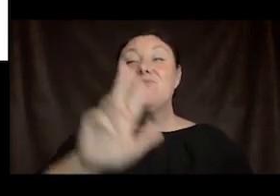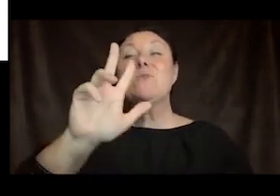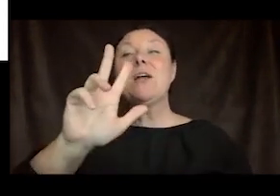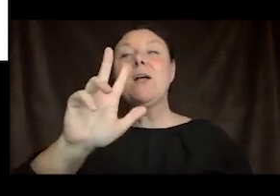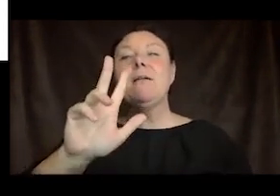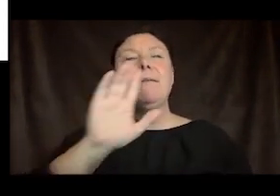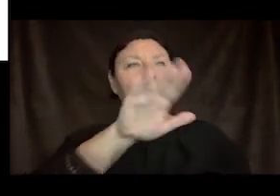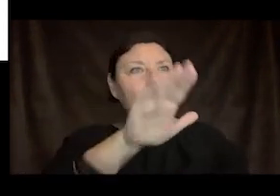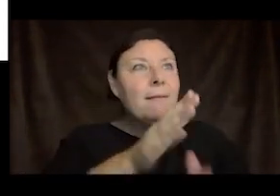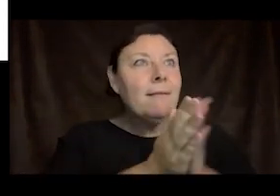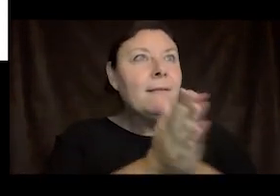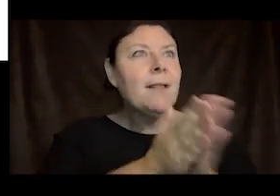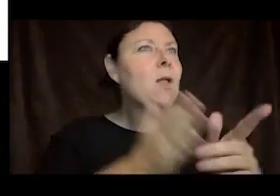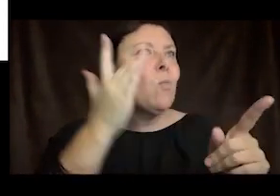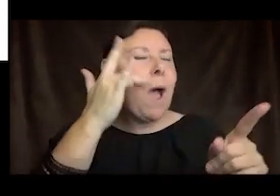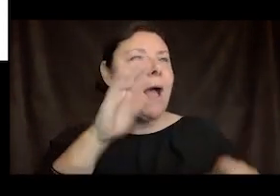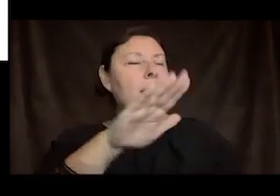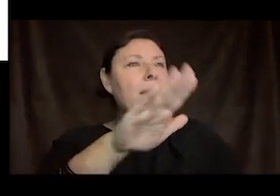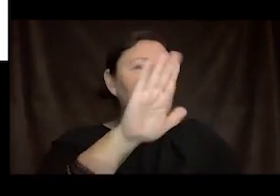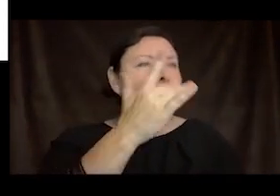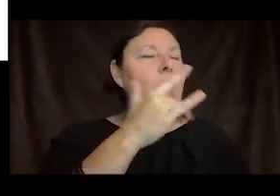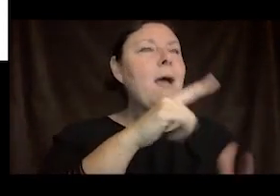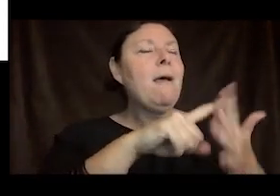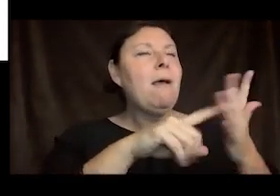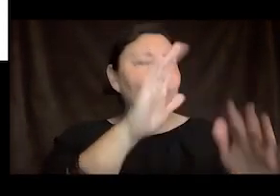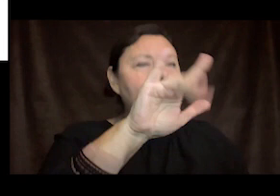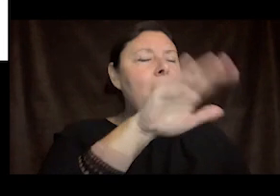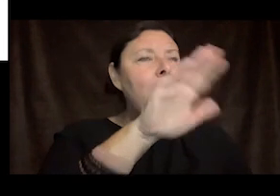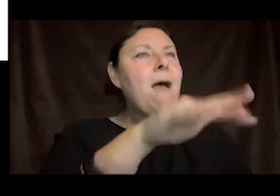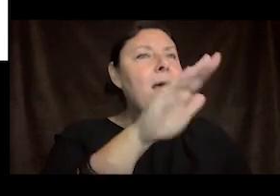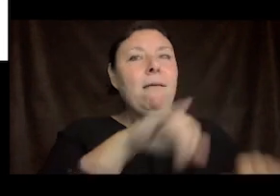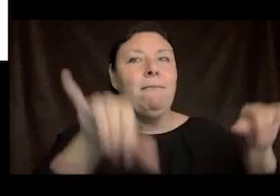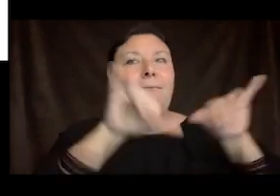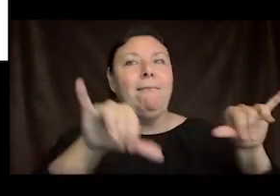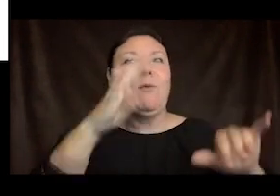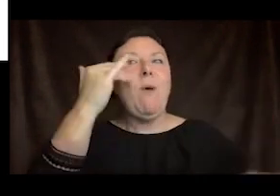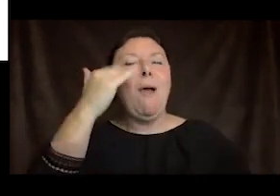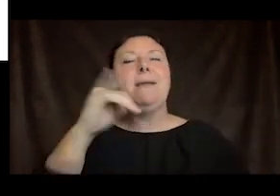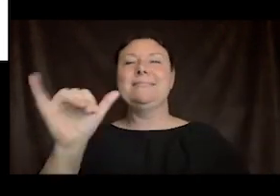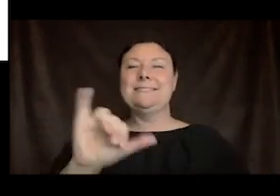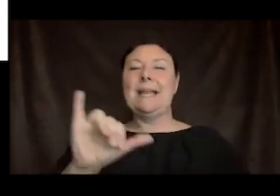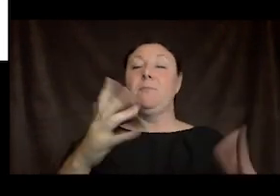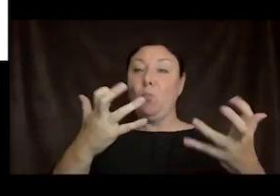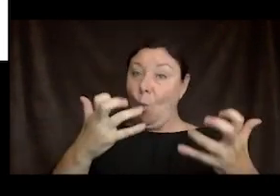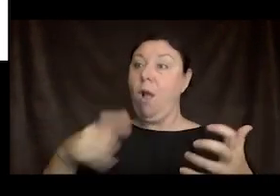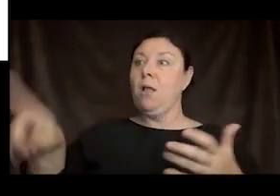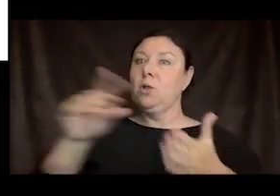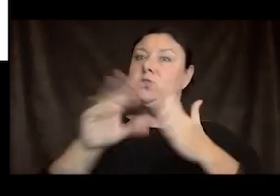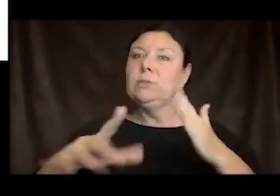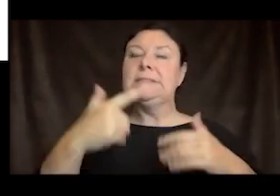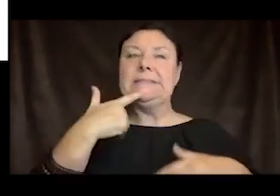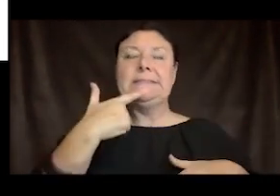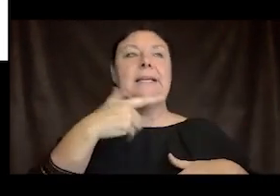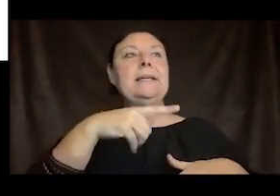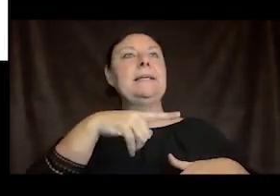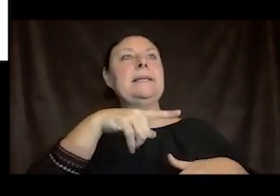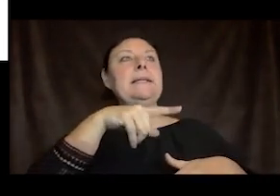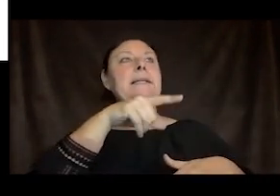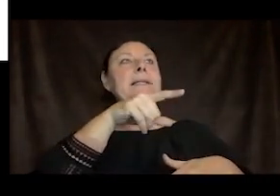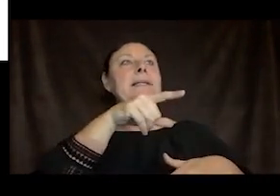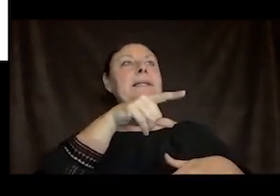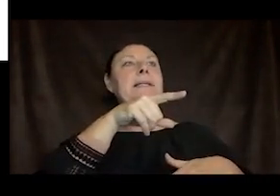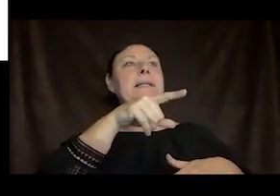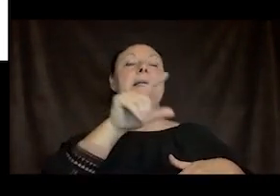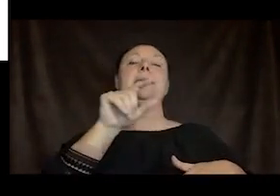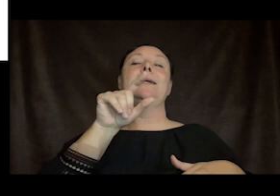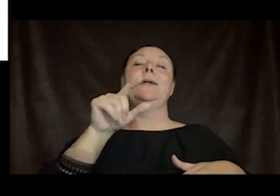So, racialized experience, this happened in our community, this was the response, well, why? You